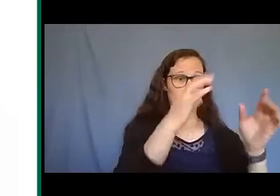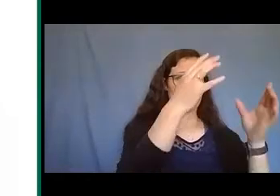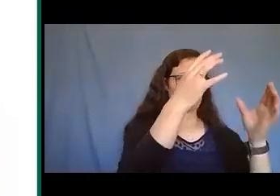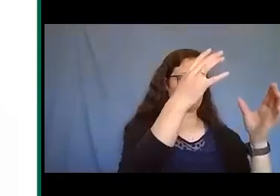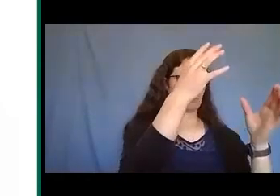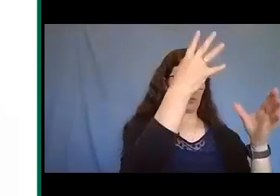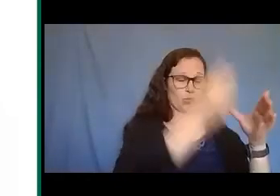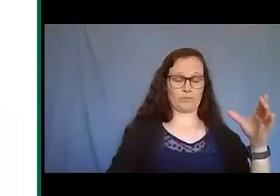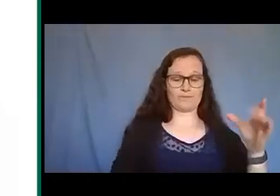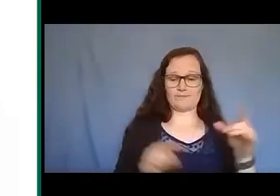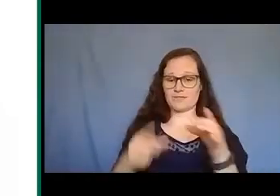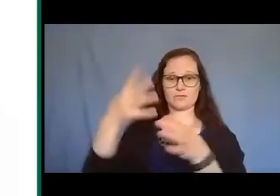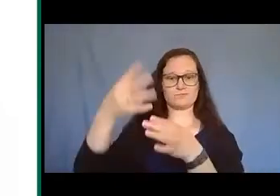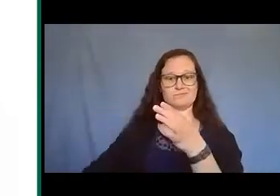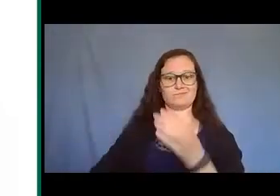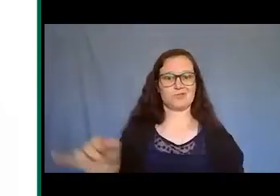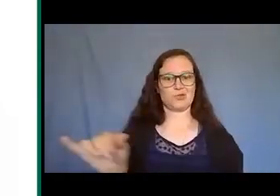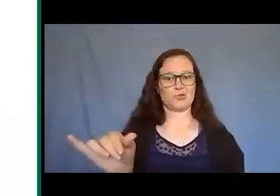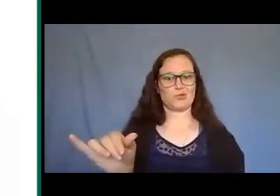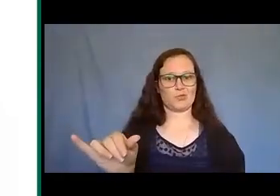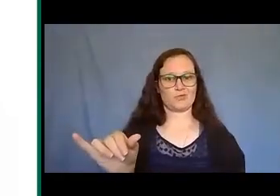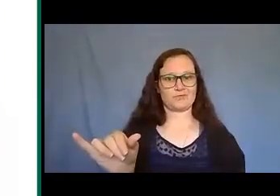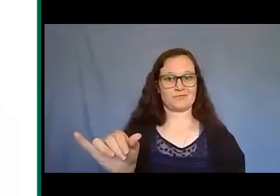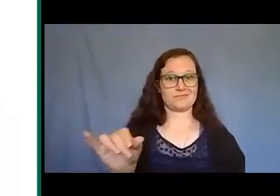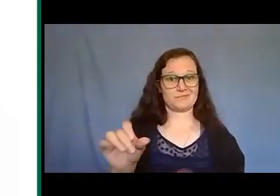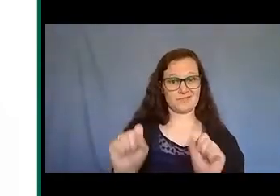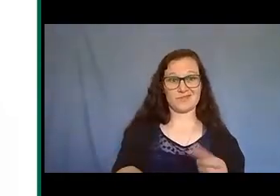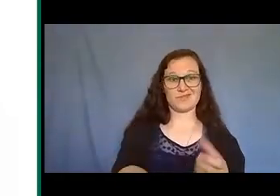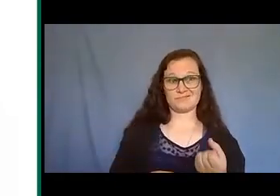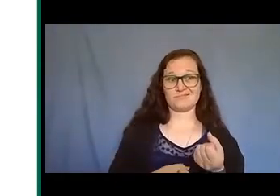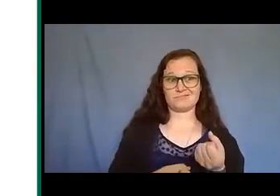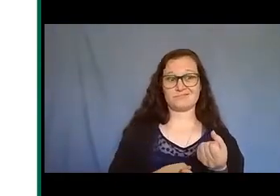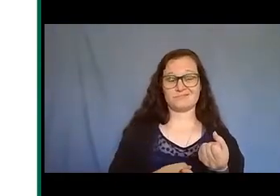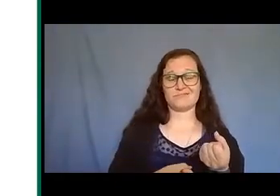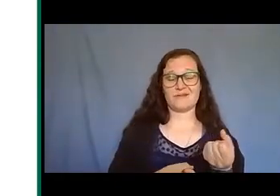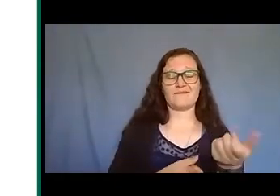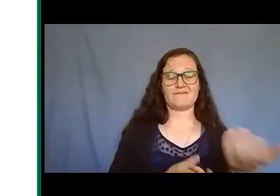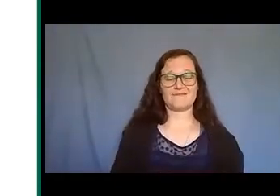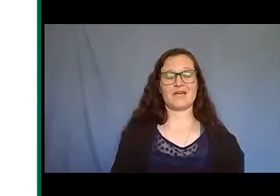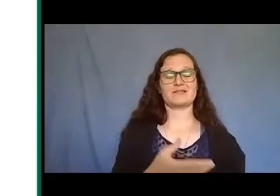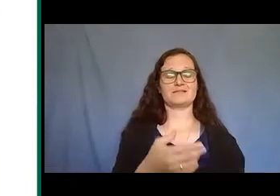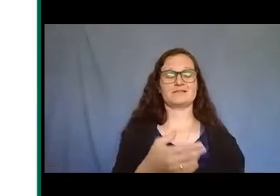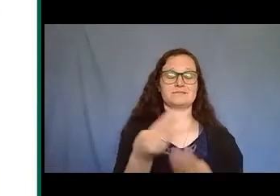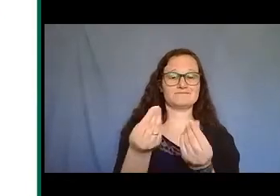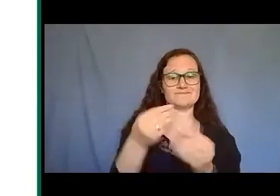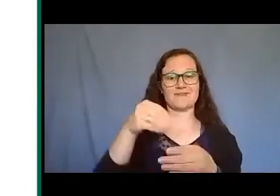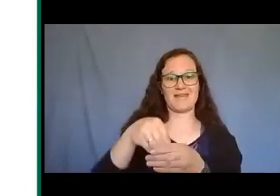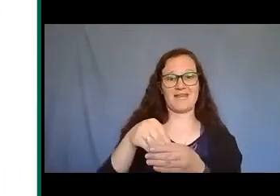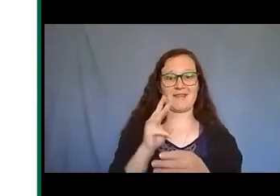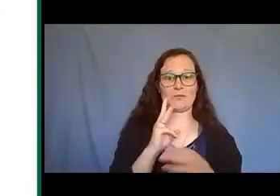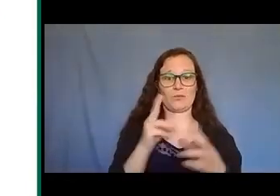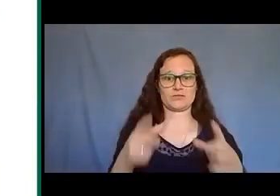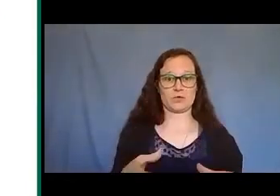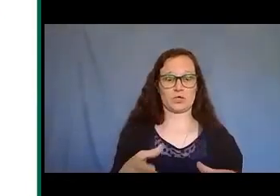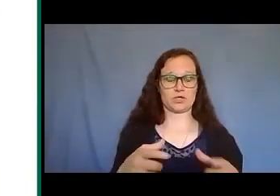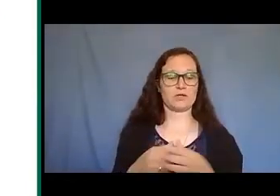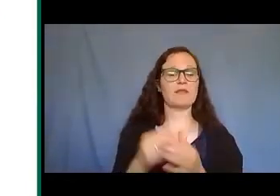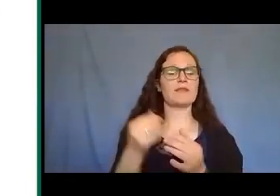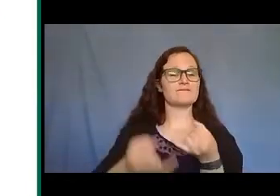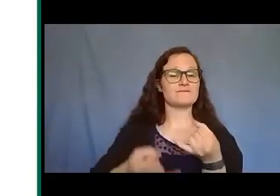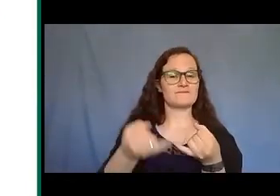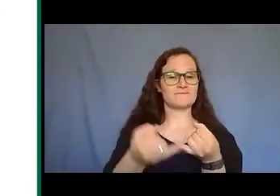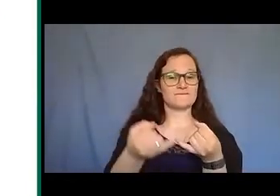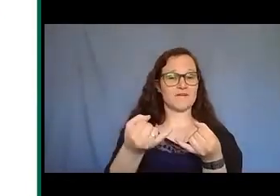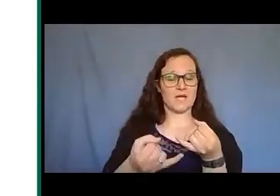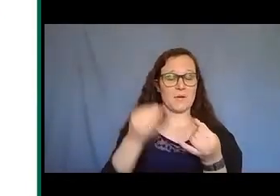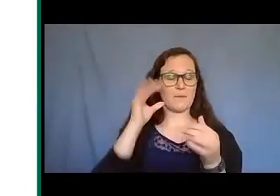input. And so that could potentially affect the sedimentation in these reservoirs. And then the final image on